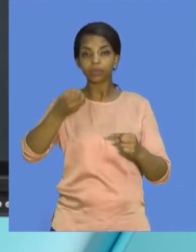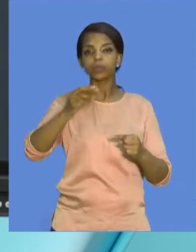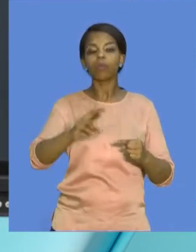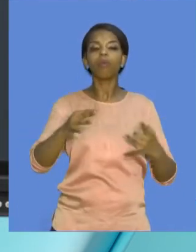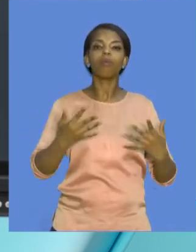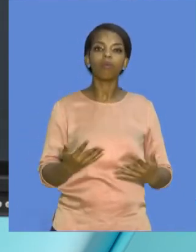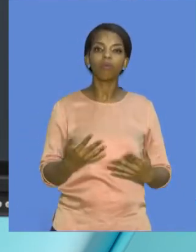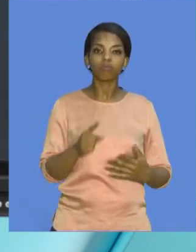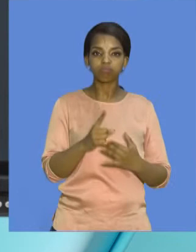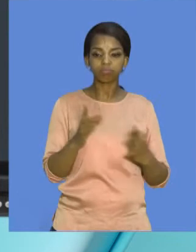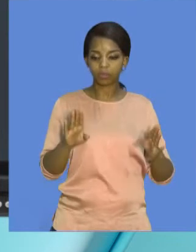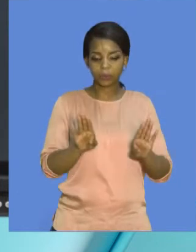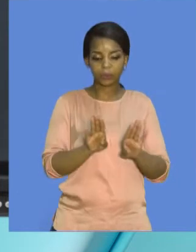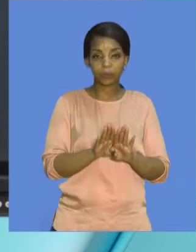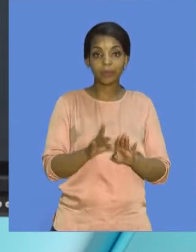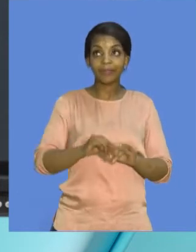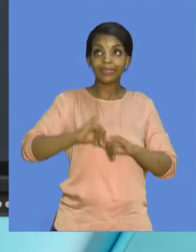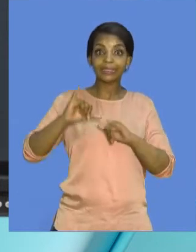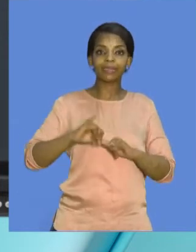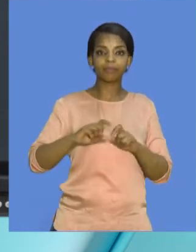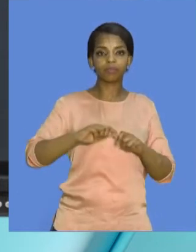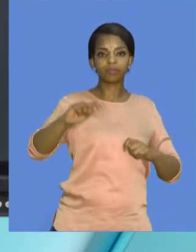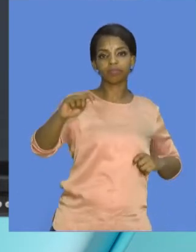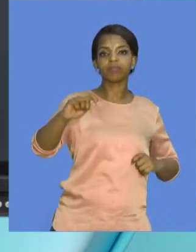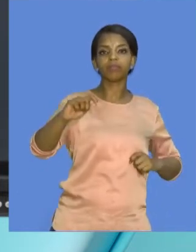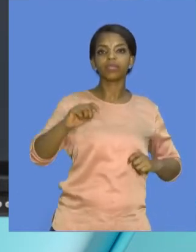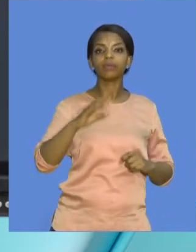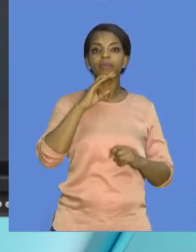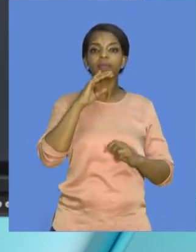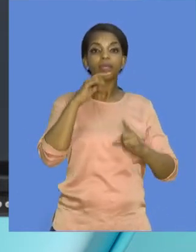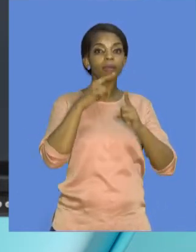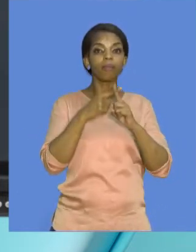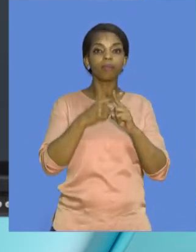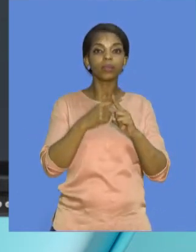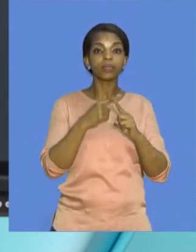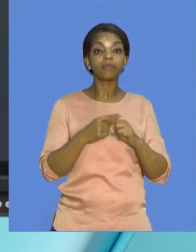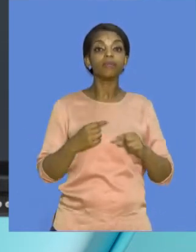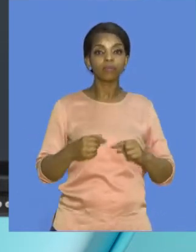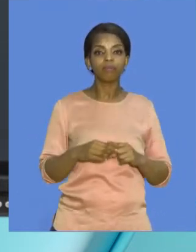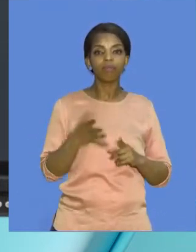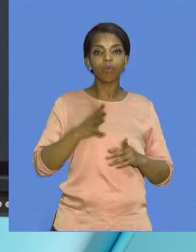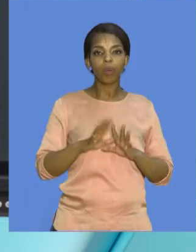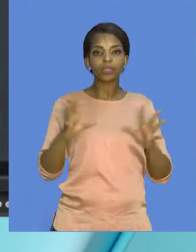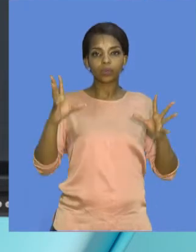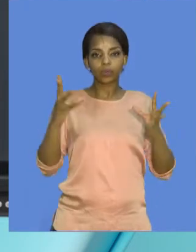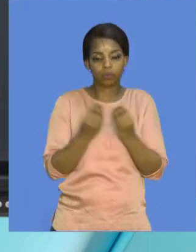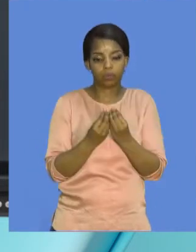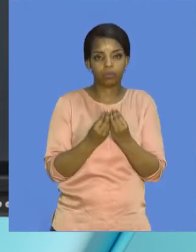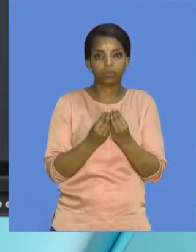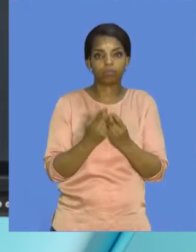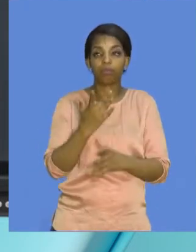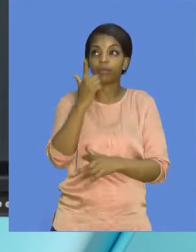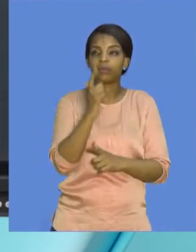or unlike charges exert a force of attraction. So attraction is pulling together, repulsion pushing away. So